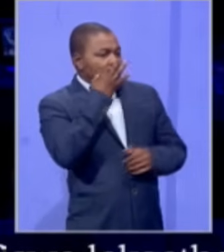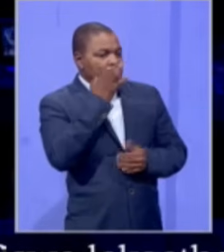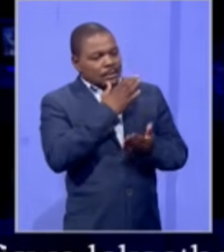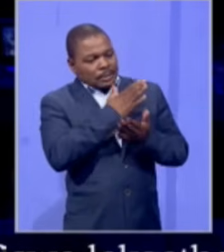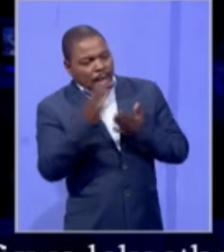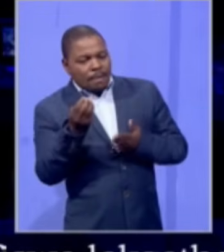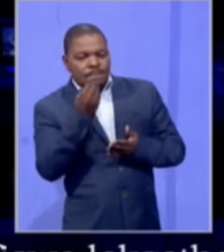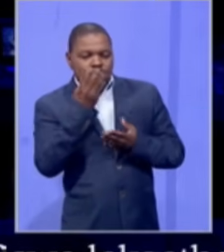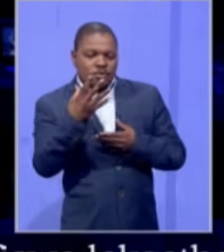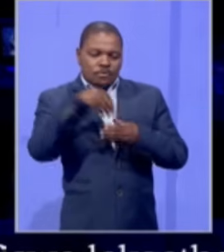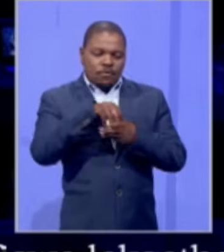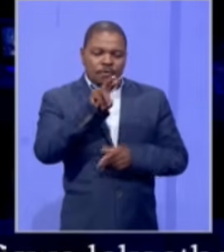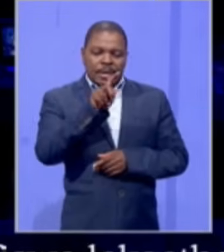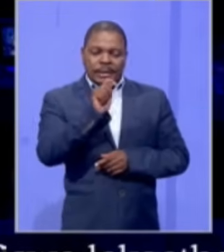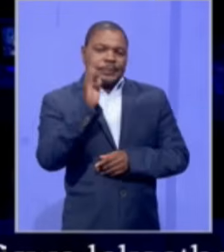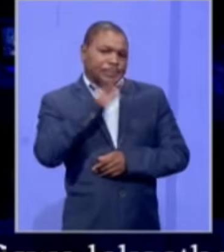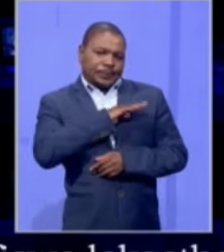lefiswa lekgetho.